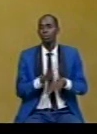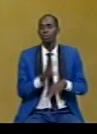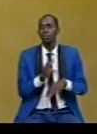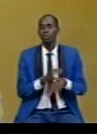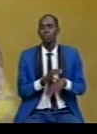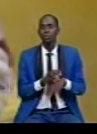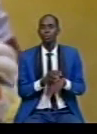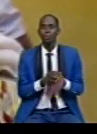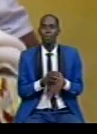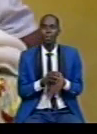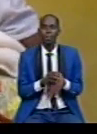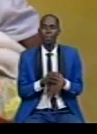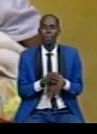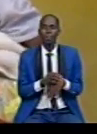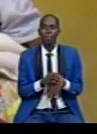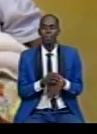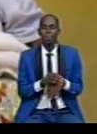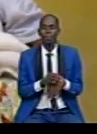office.